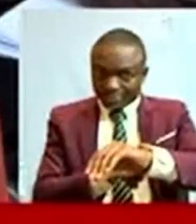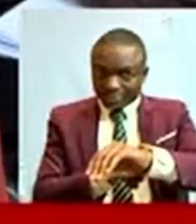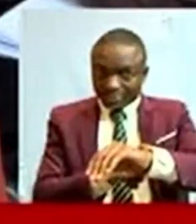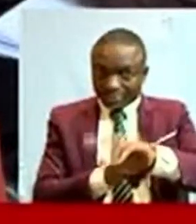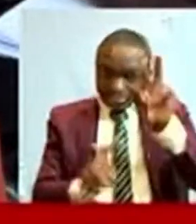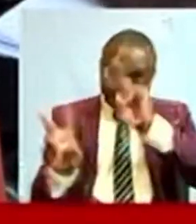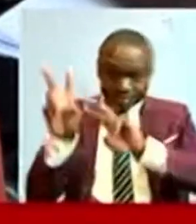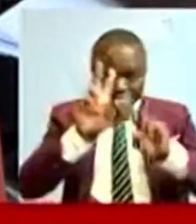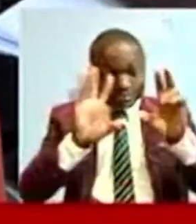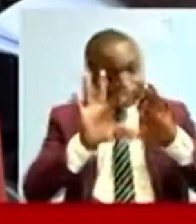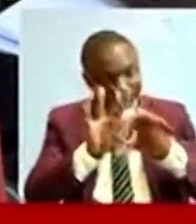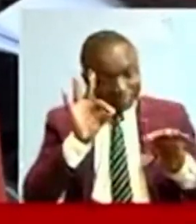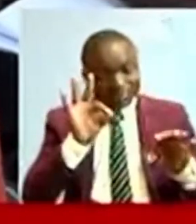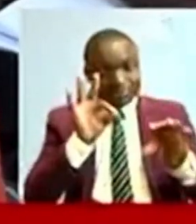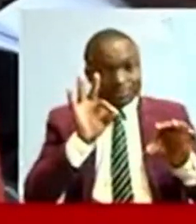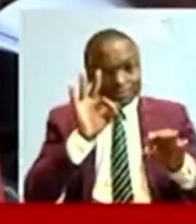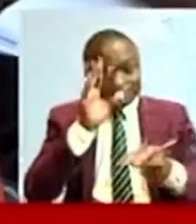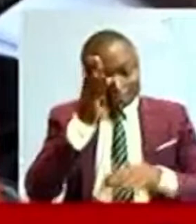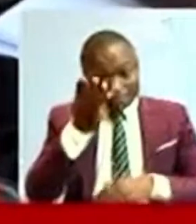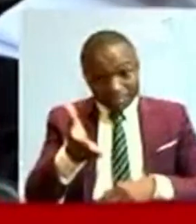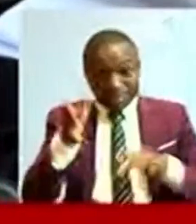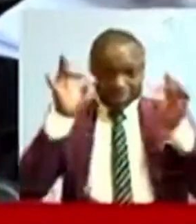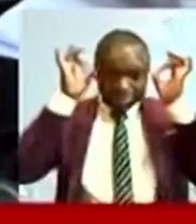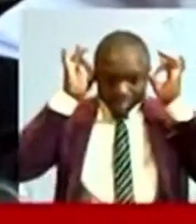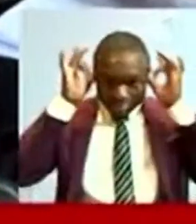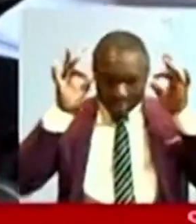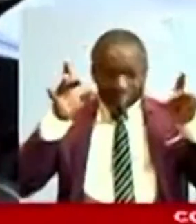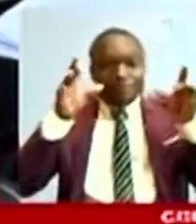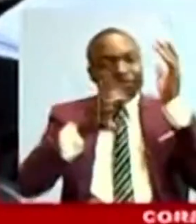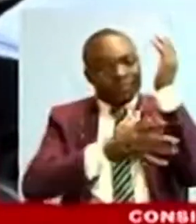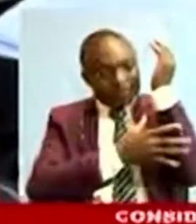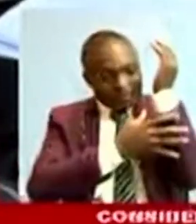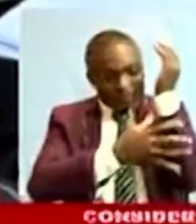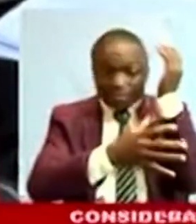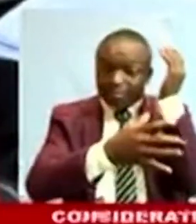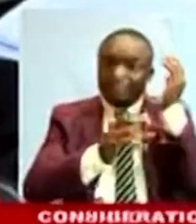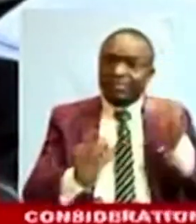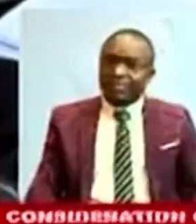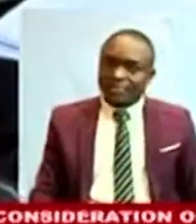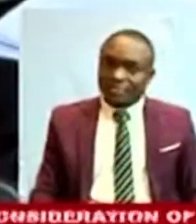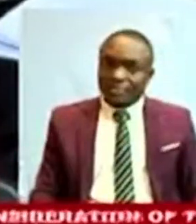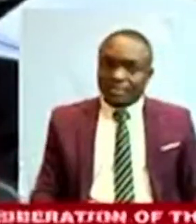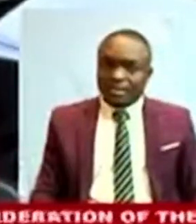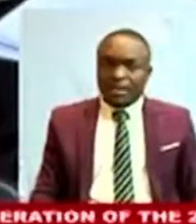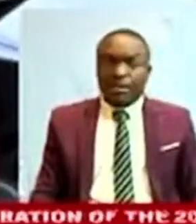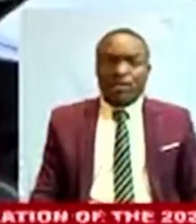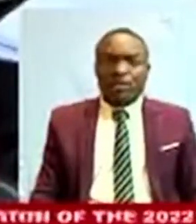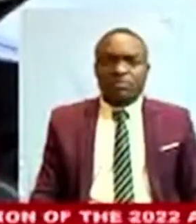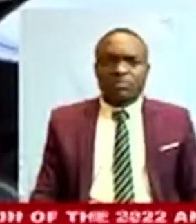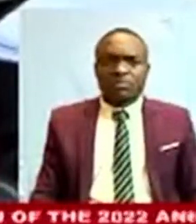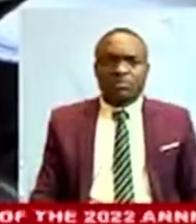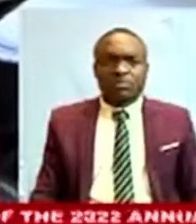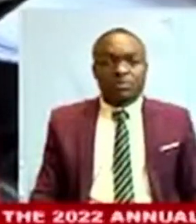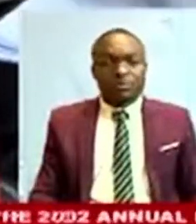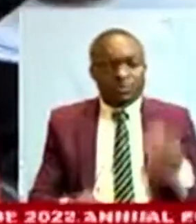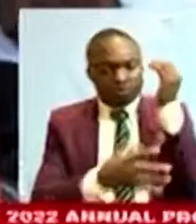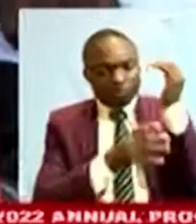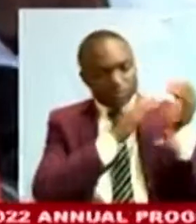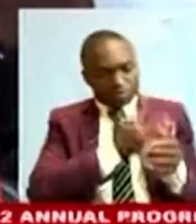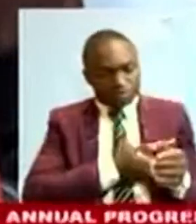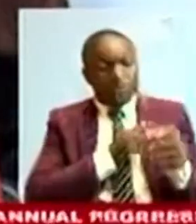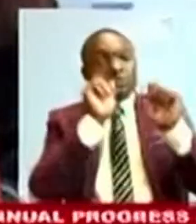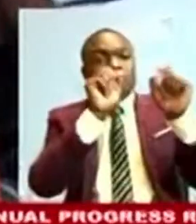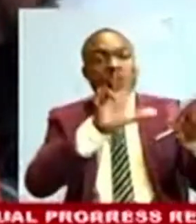we find that there is a risk to that pregnancy, rather than have the woman go back home and increase